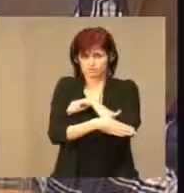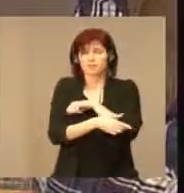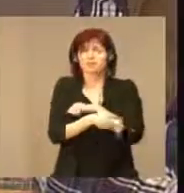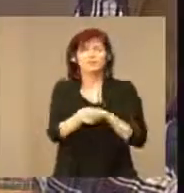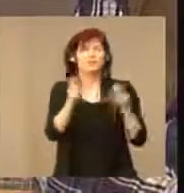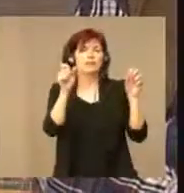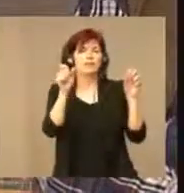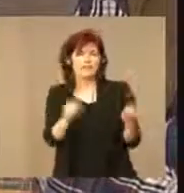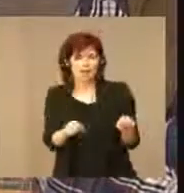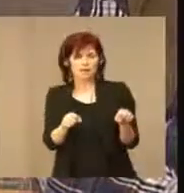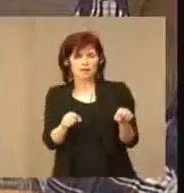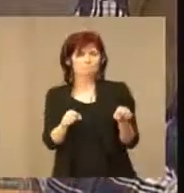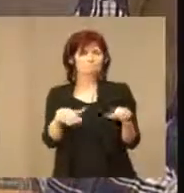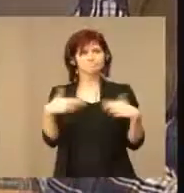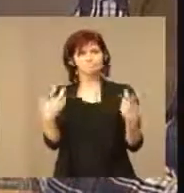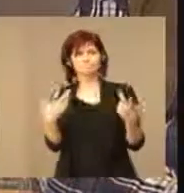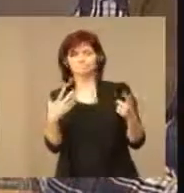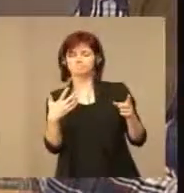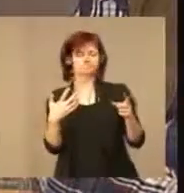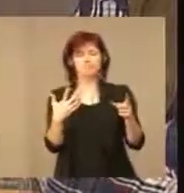take complaints or concerns